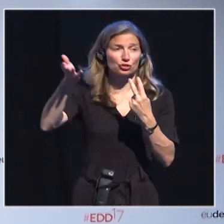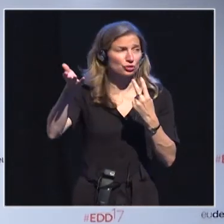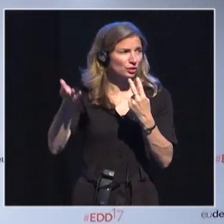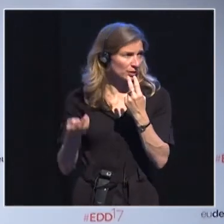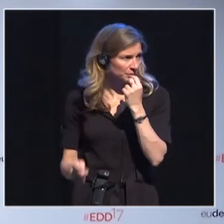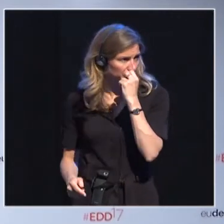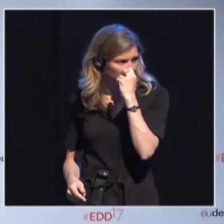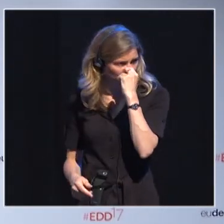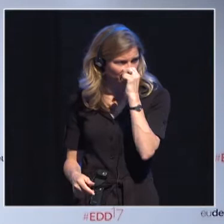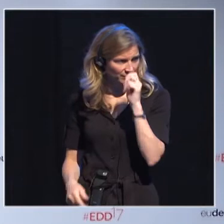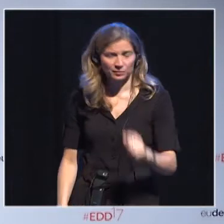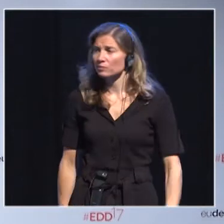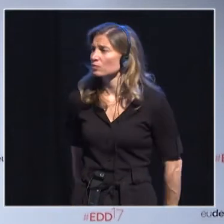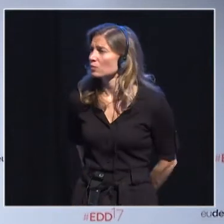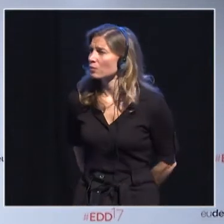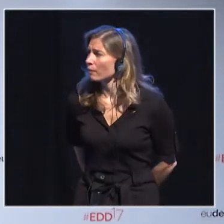there.